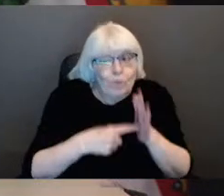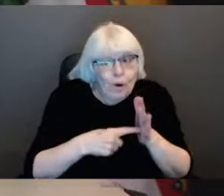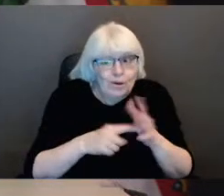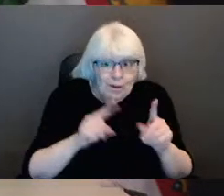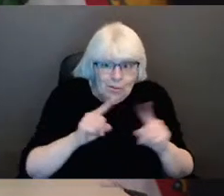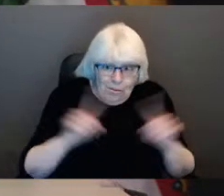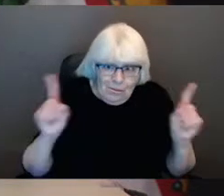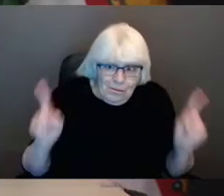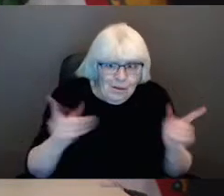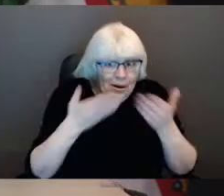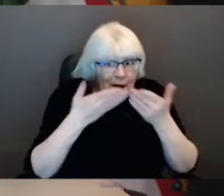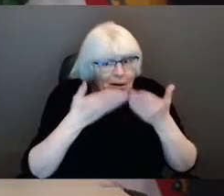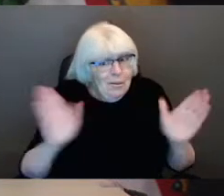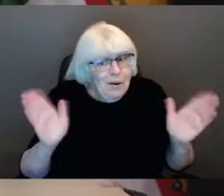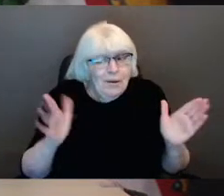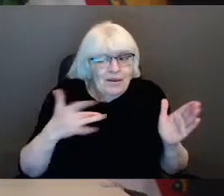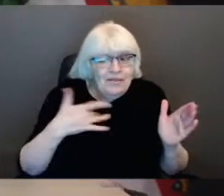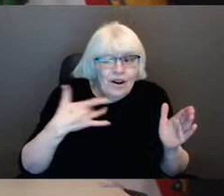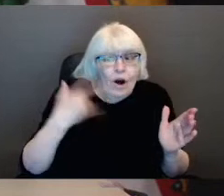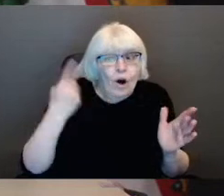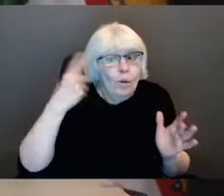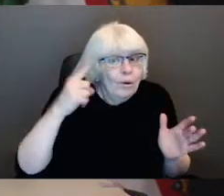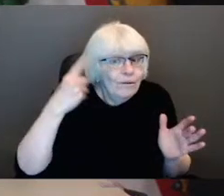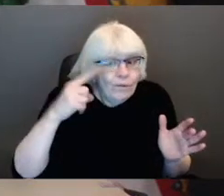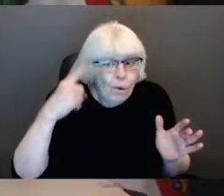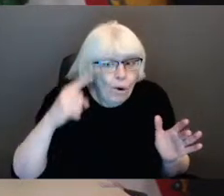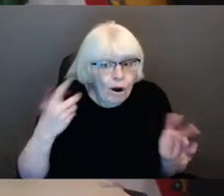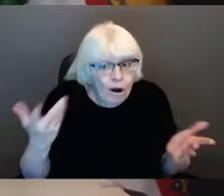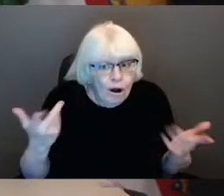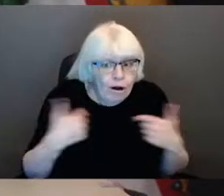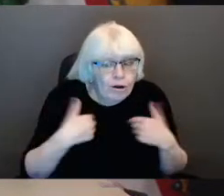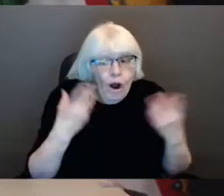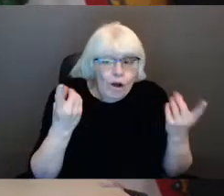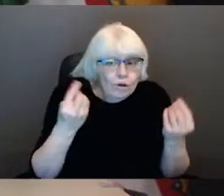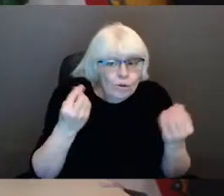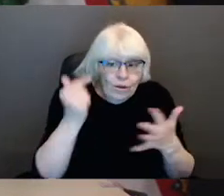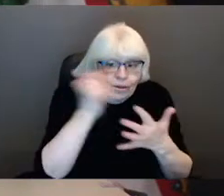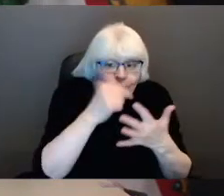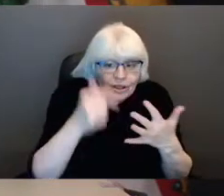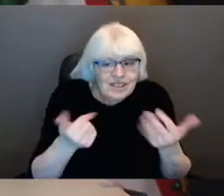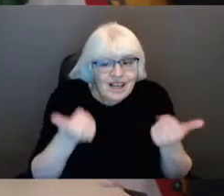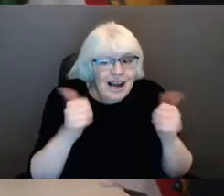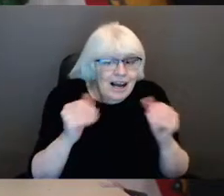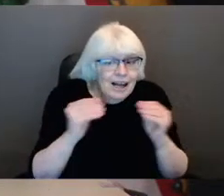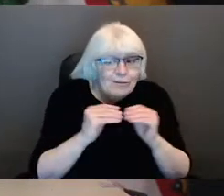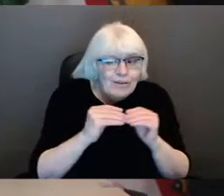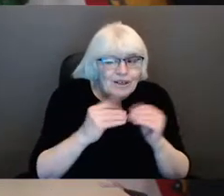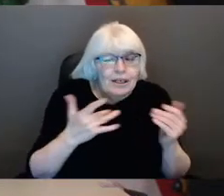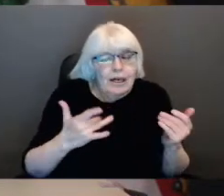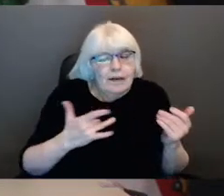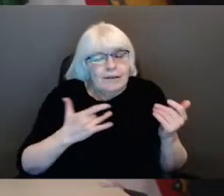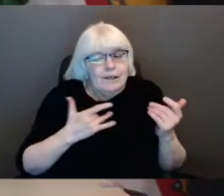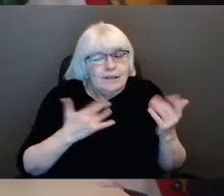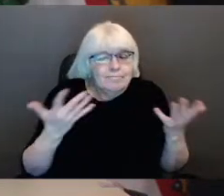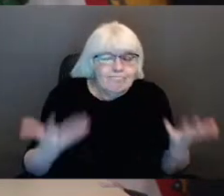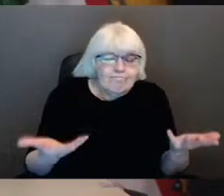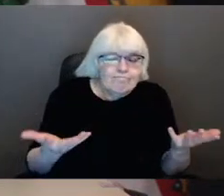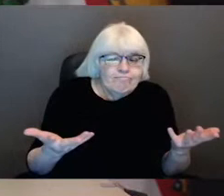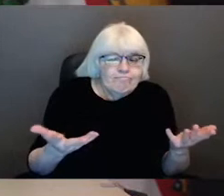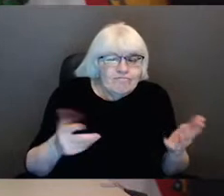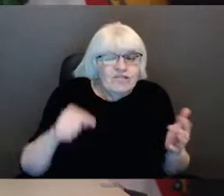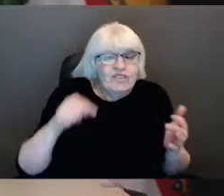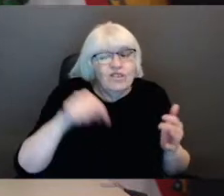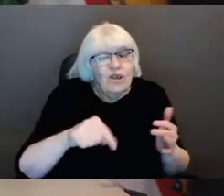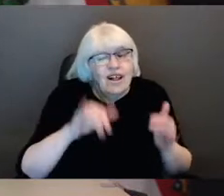don't know. I think it's probably more symbolic or reflective of just how long this has been going